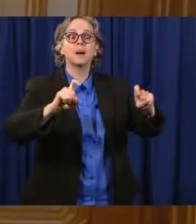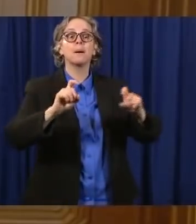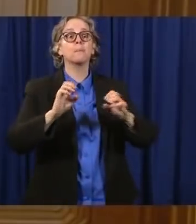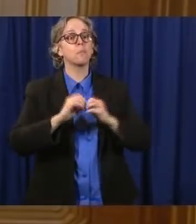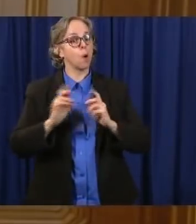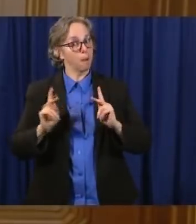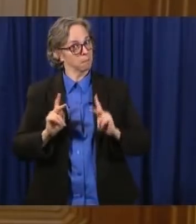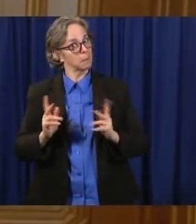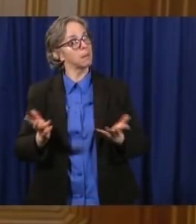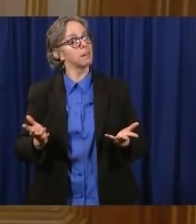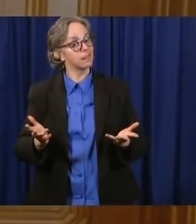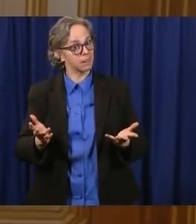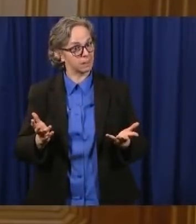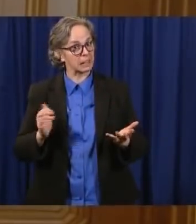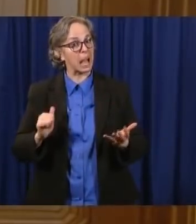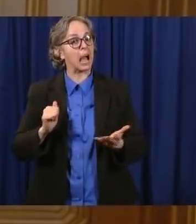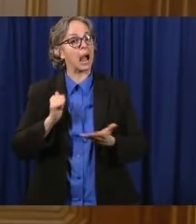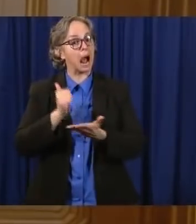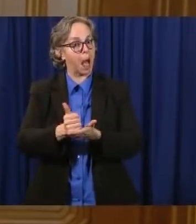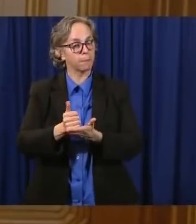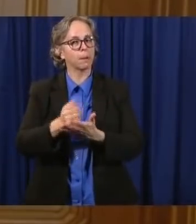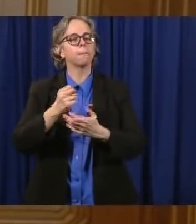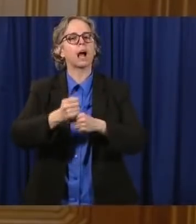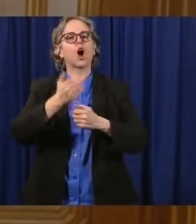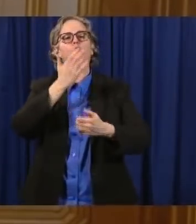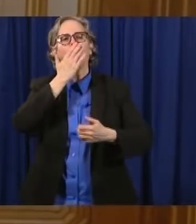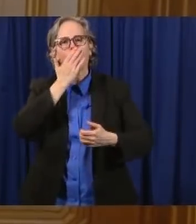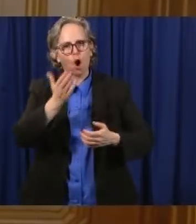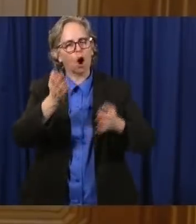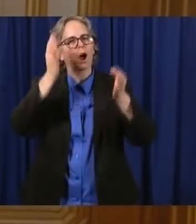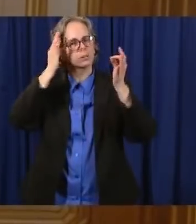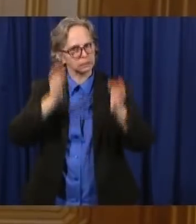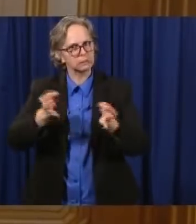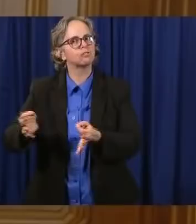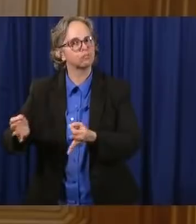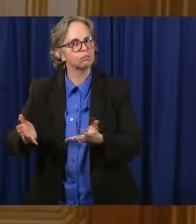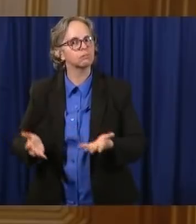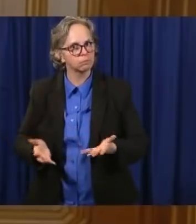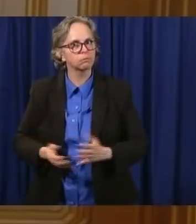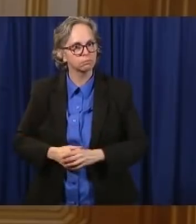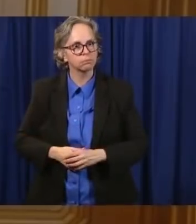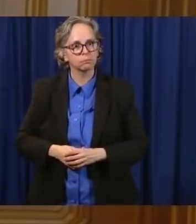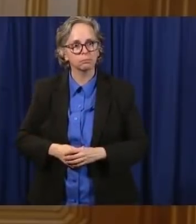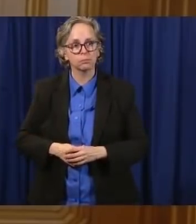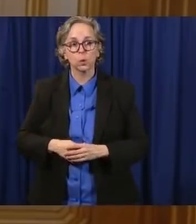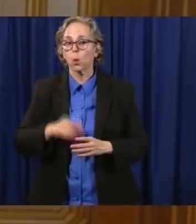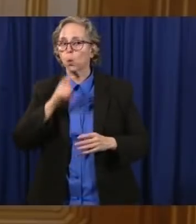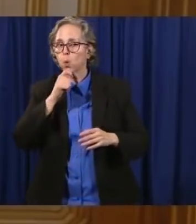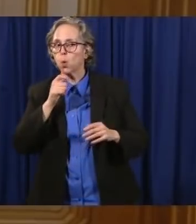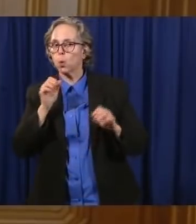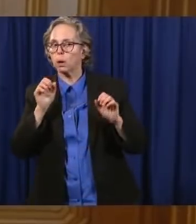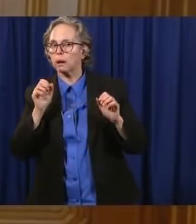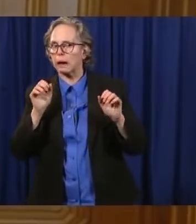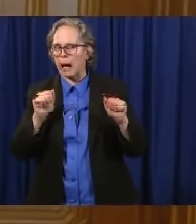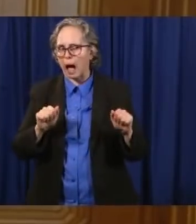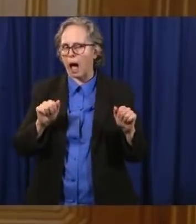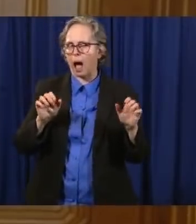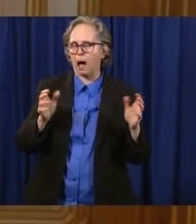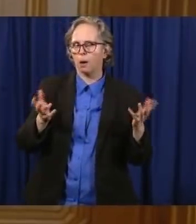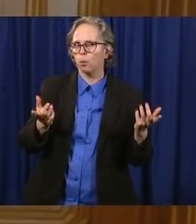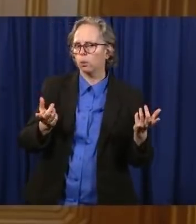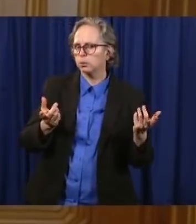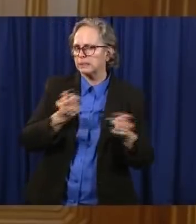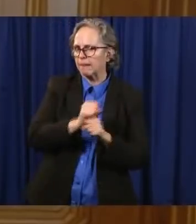rational decisions, and people are going to make rational decisions about who can do what. But there's frustration